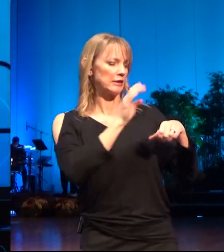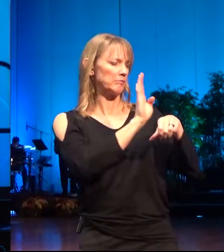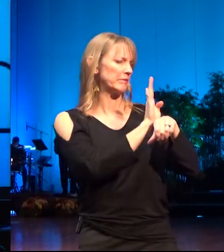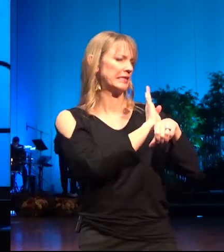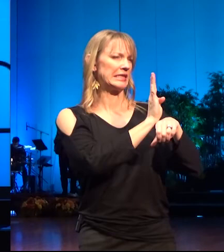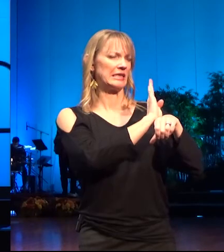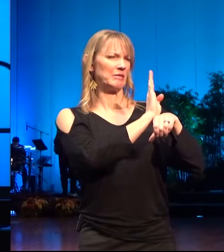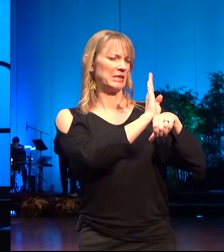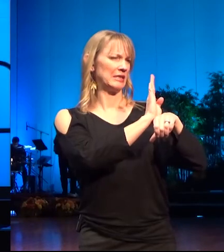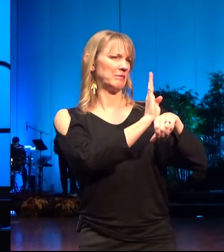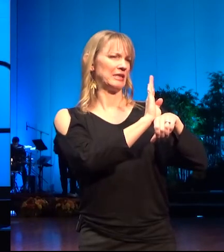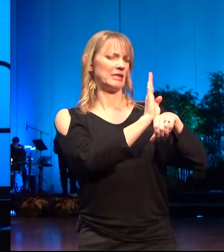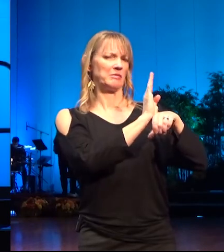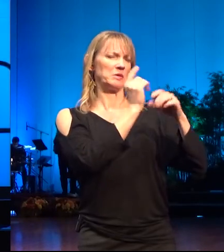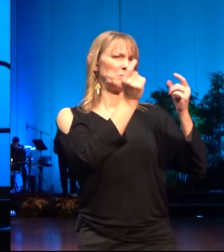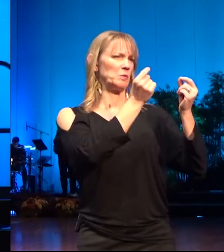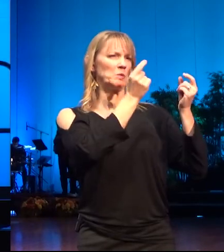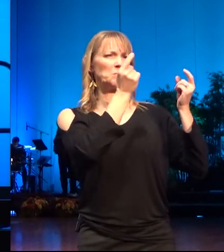the busyness,